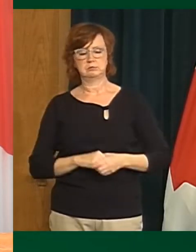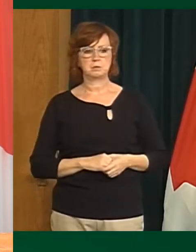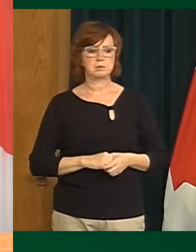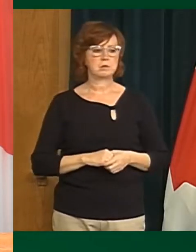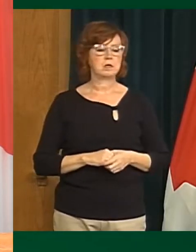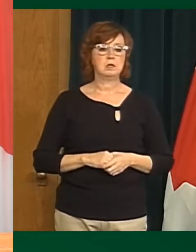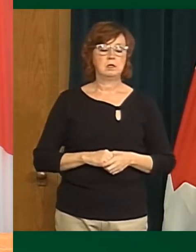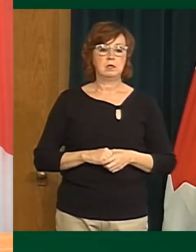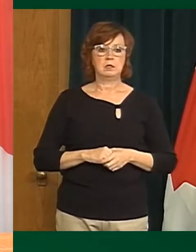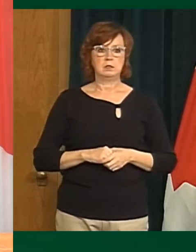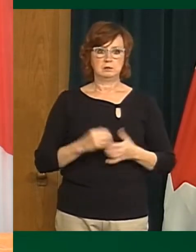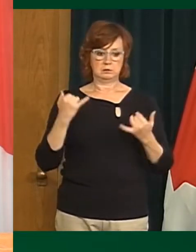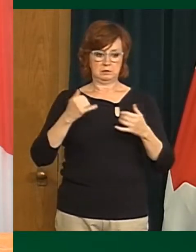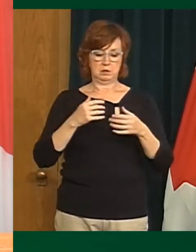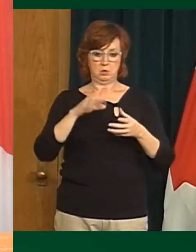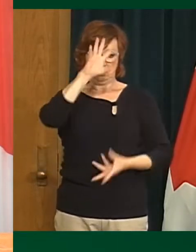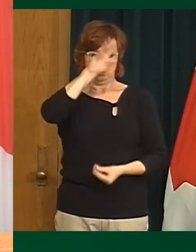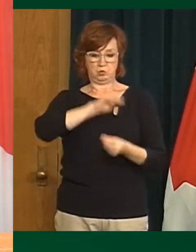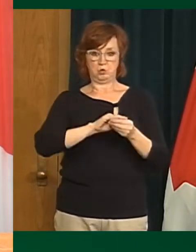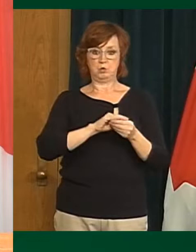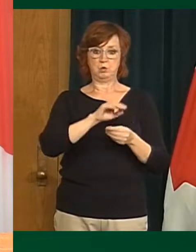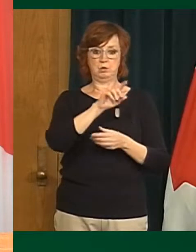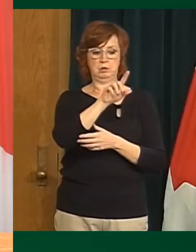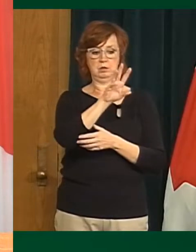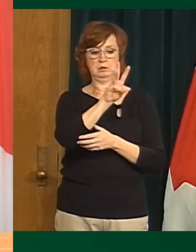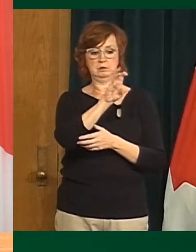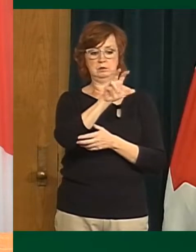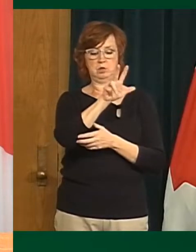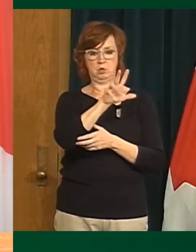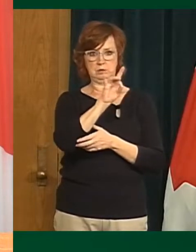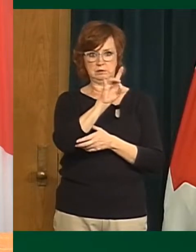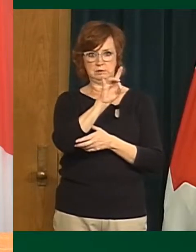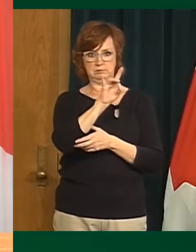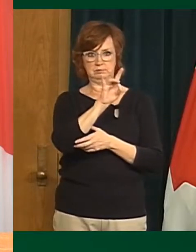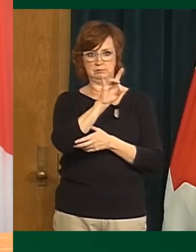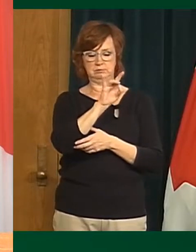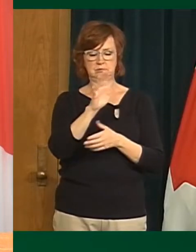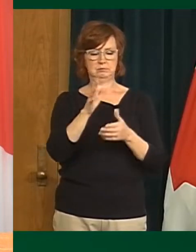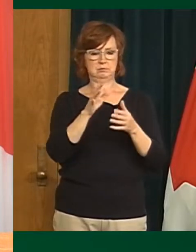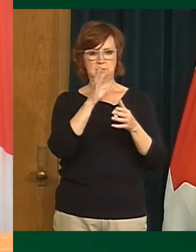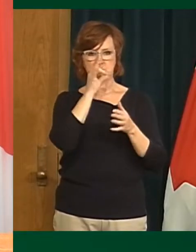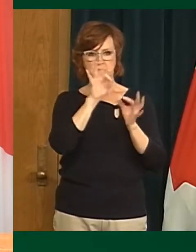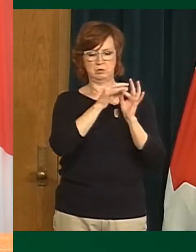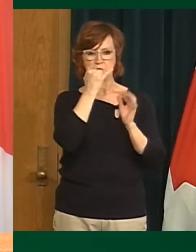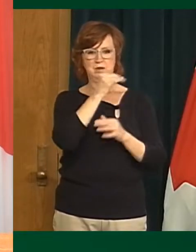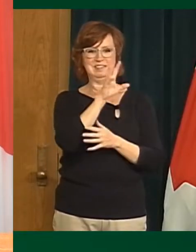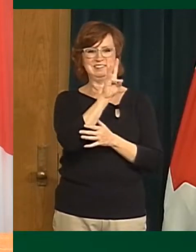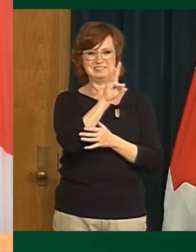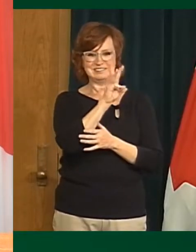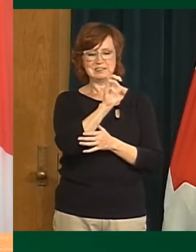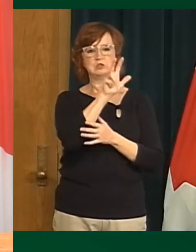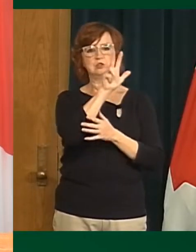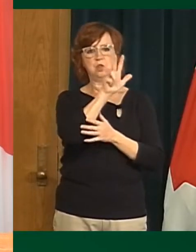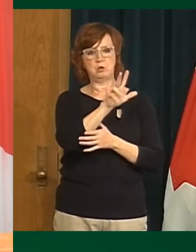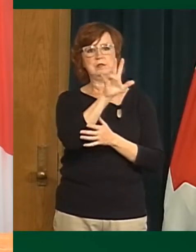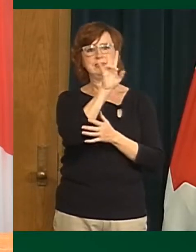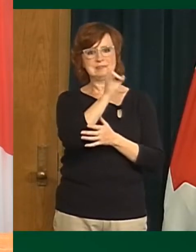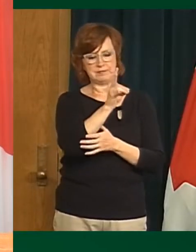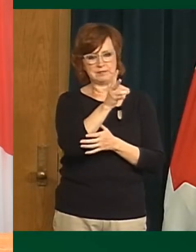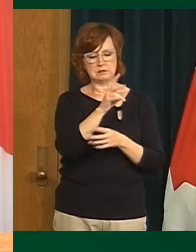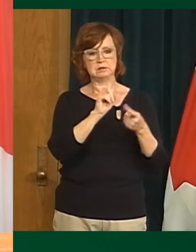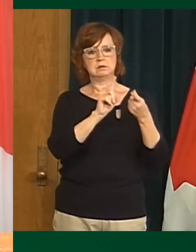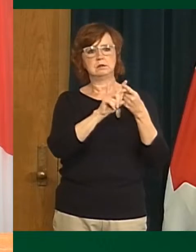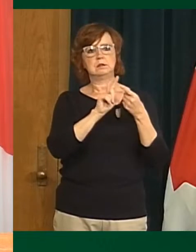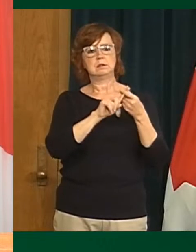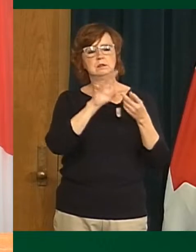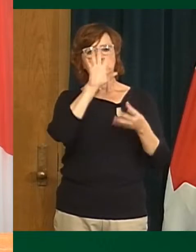In terms of the total number of cases, we are at 637 now, out of which 68 are considered active. 10 more people have recovered, bringing